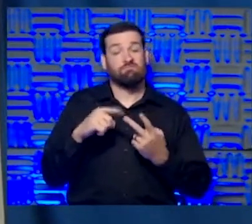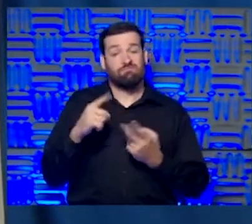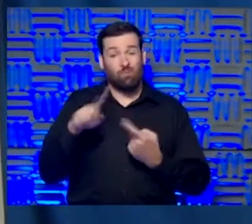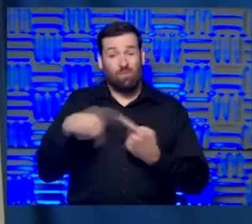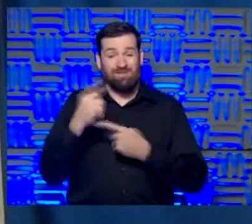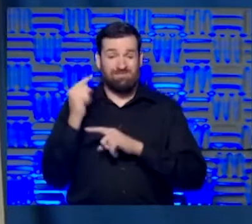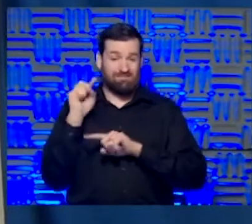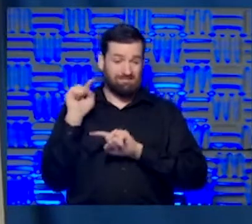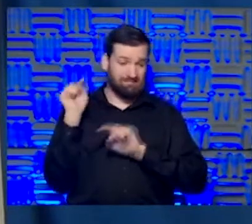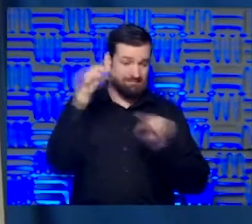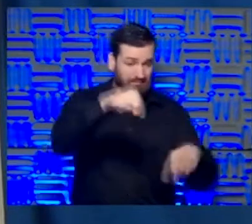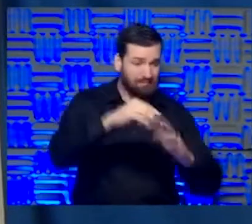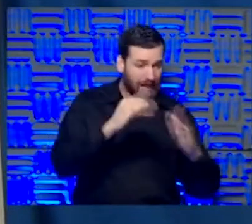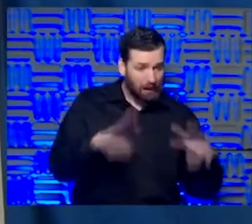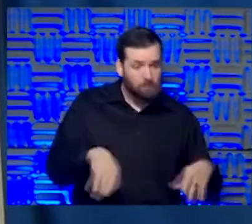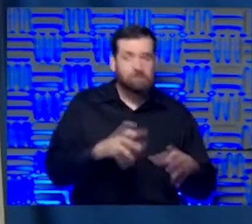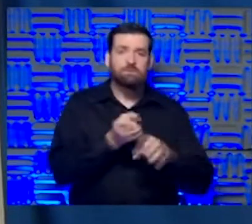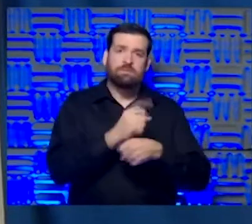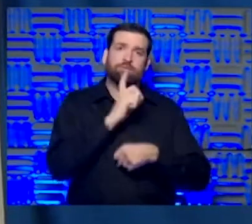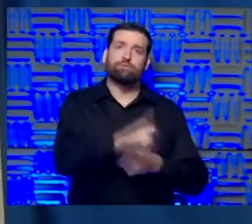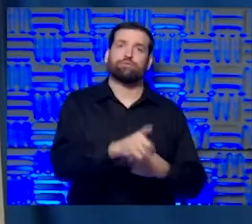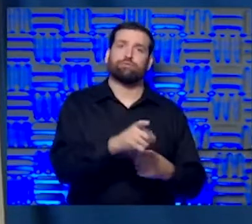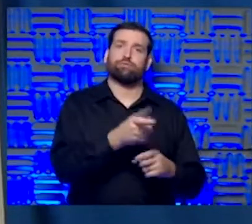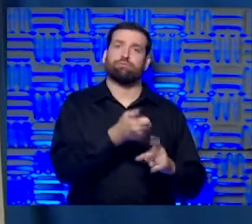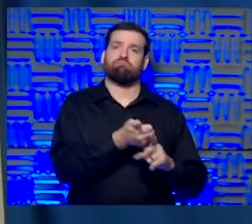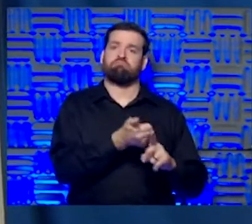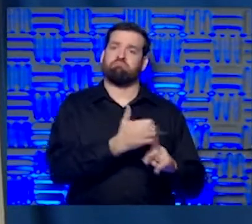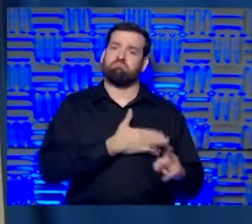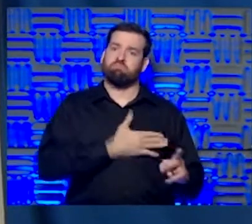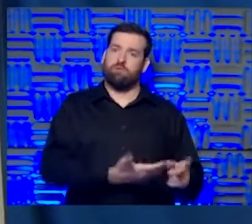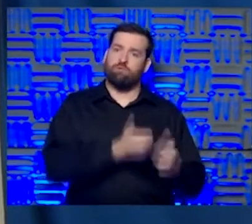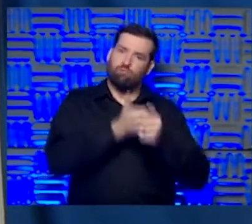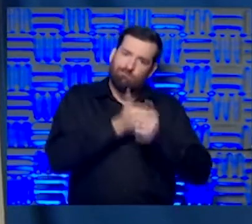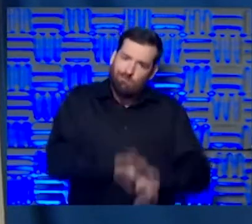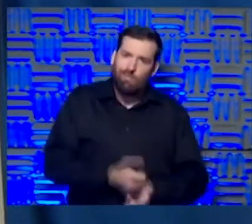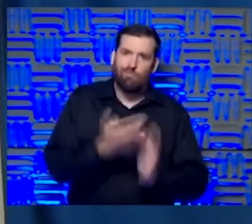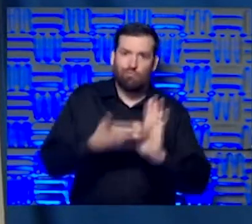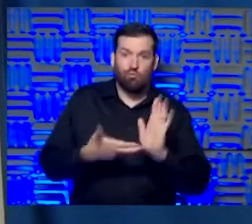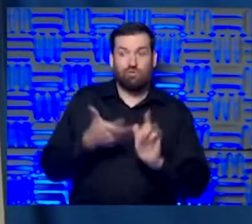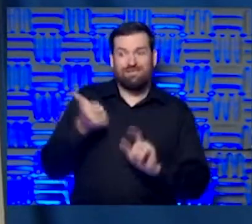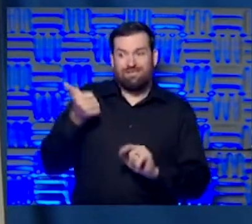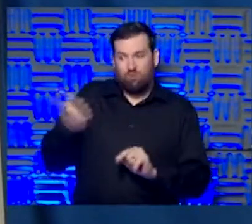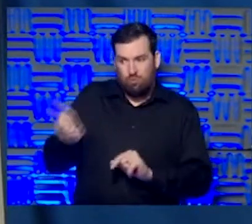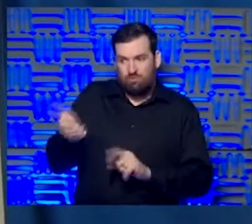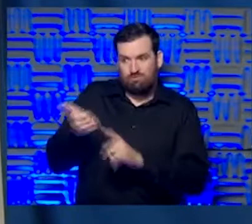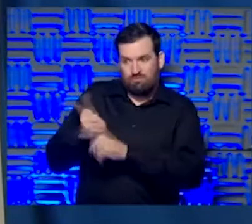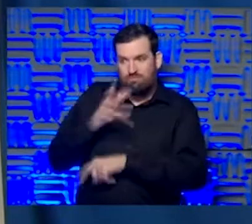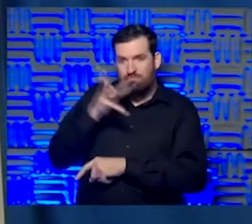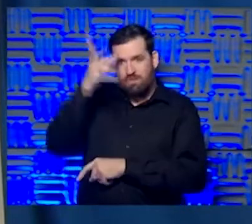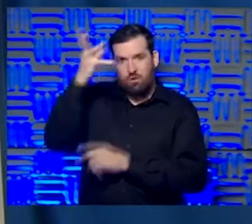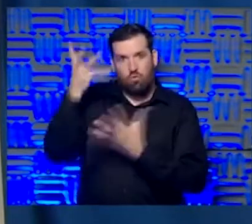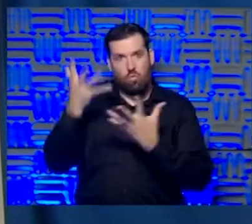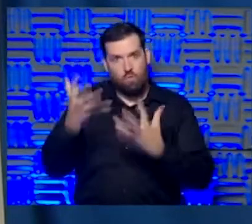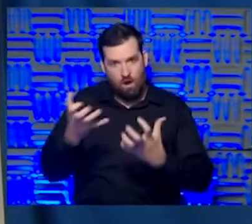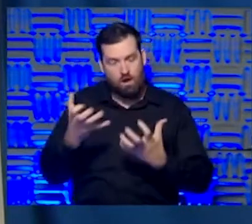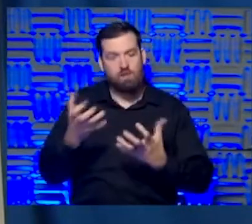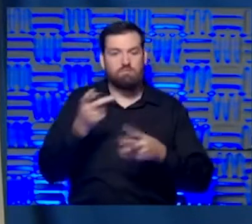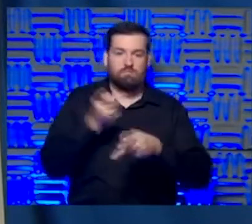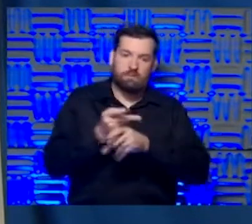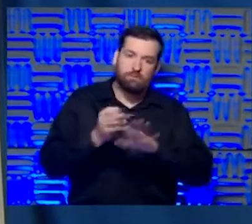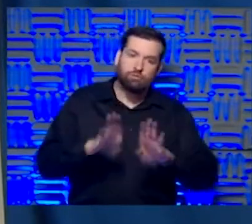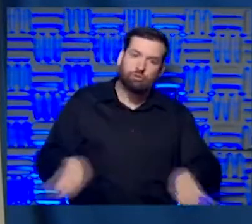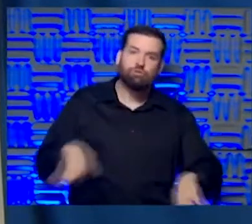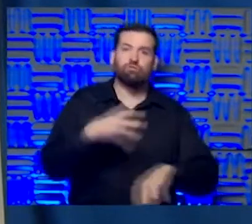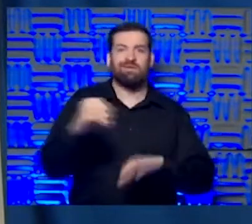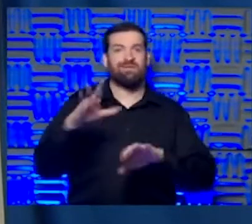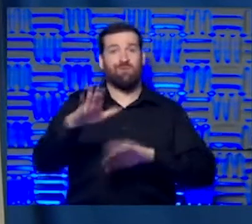house, and making sure that they're willing to follow all the rules that you want them to around keeping your children and the rest of